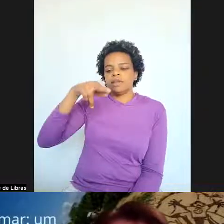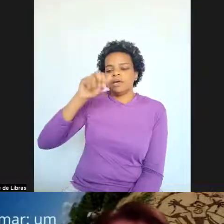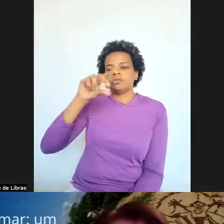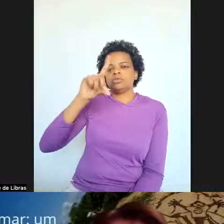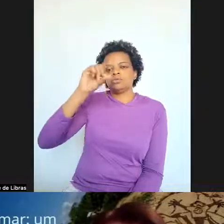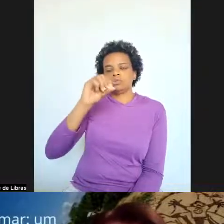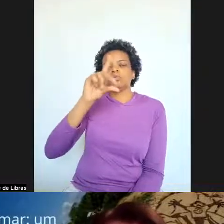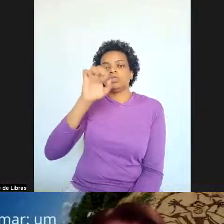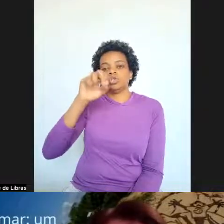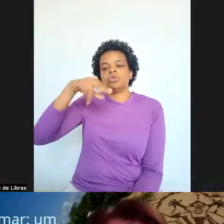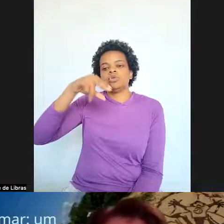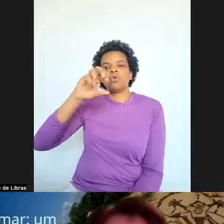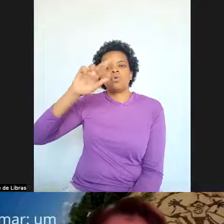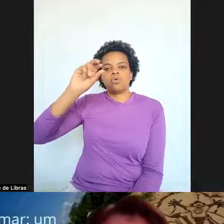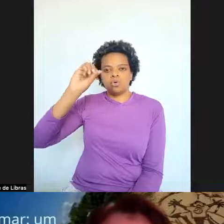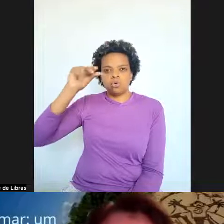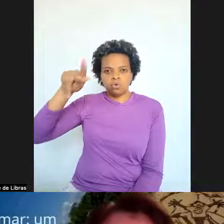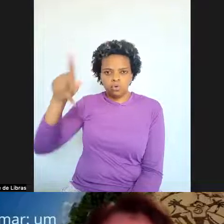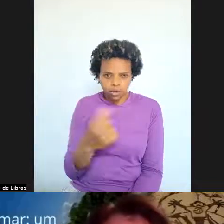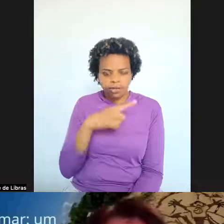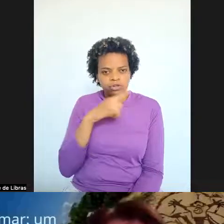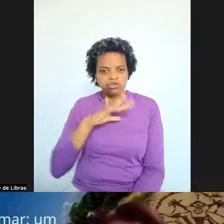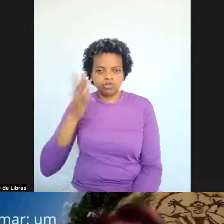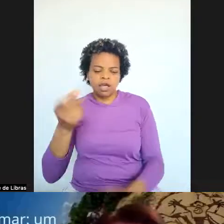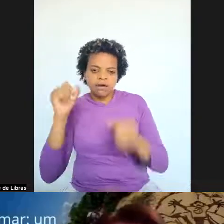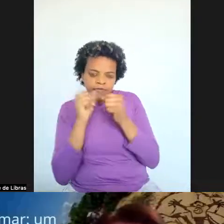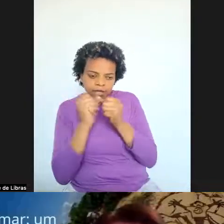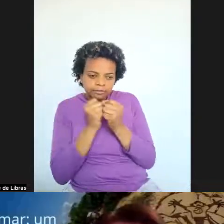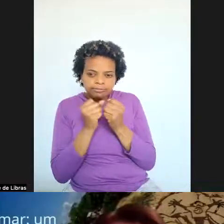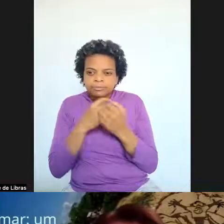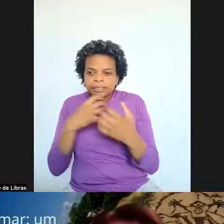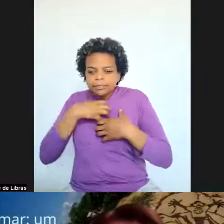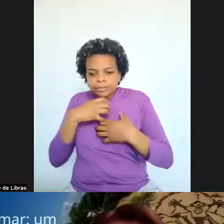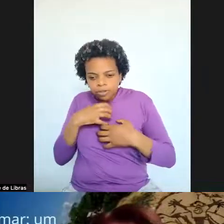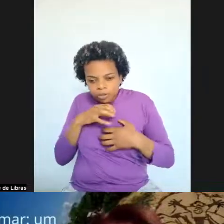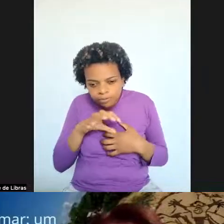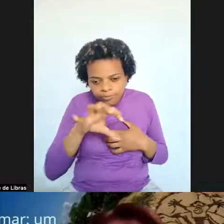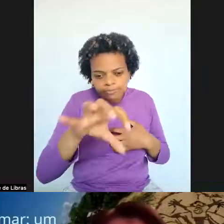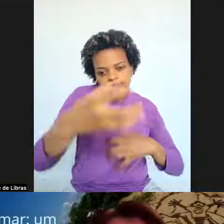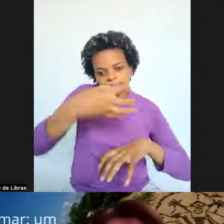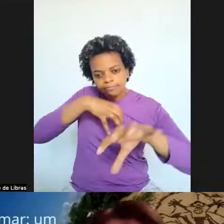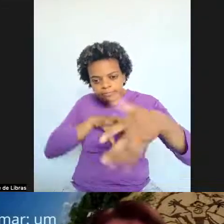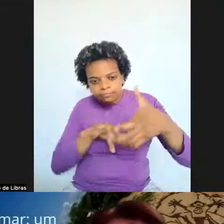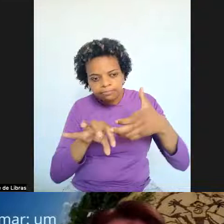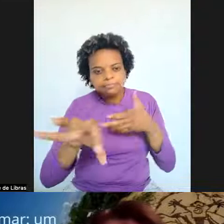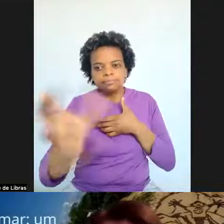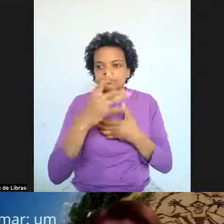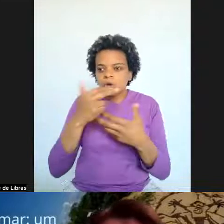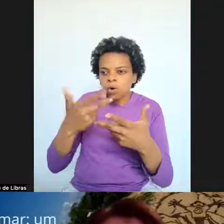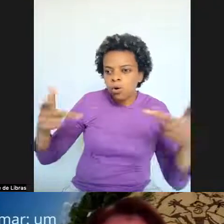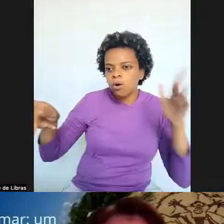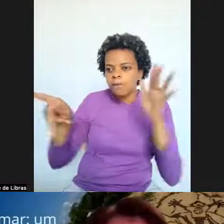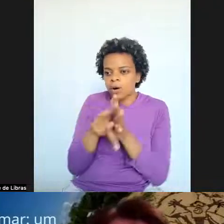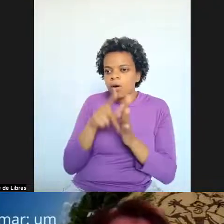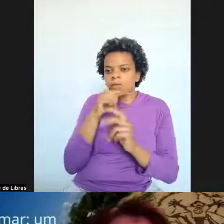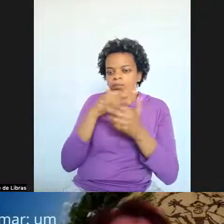people belong to the species, and like this spinning dolphin through the site of the